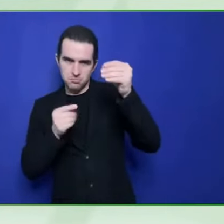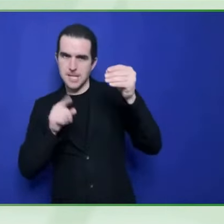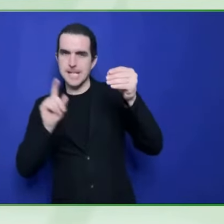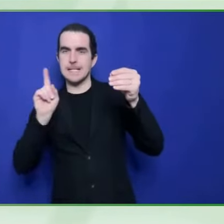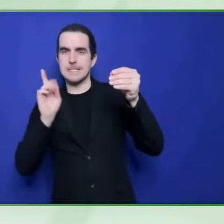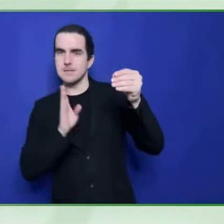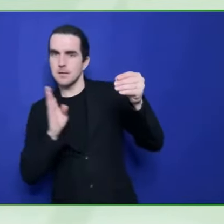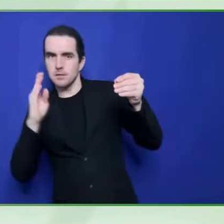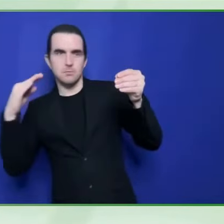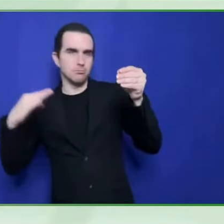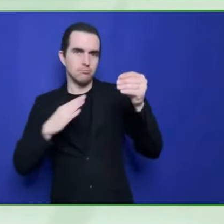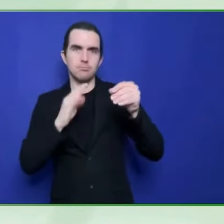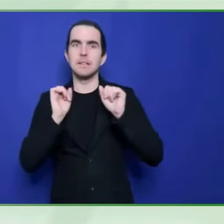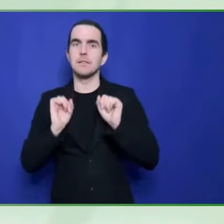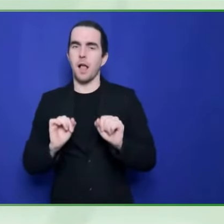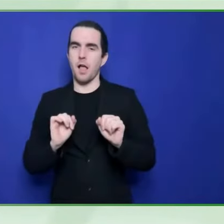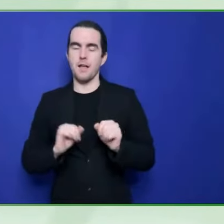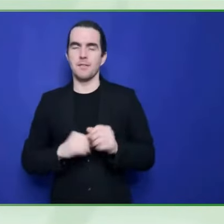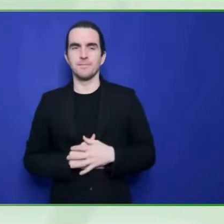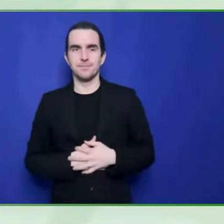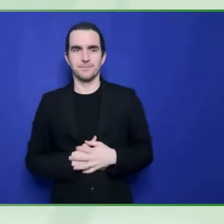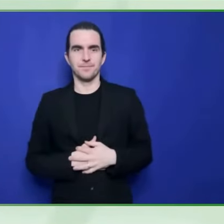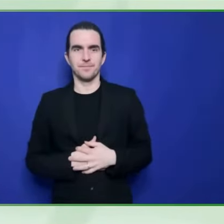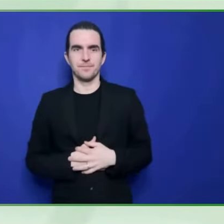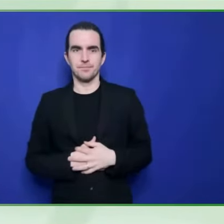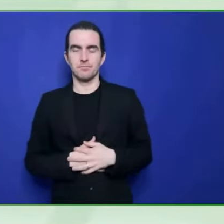8% grade is actually my uphill steepness